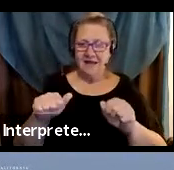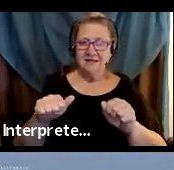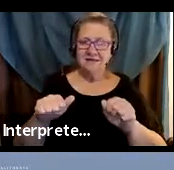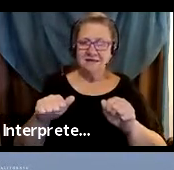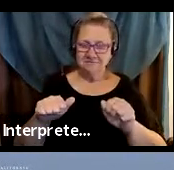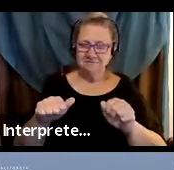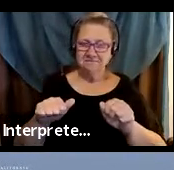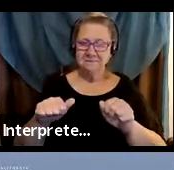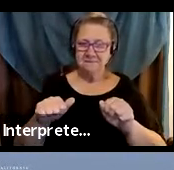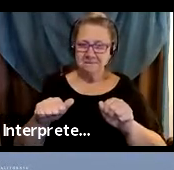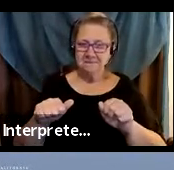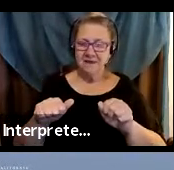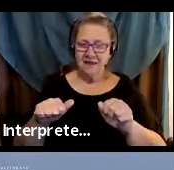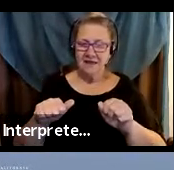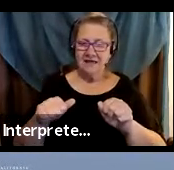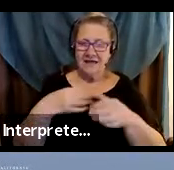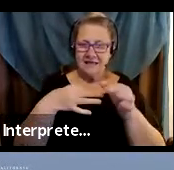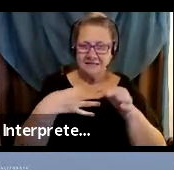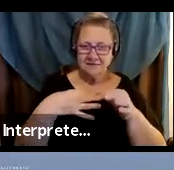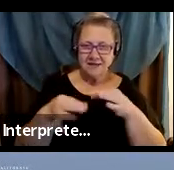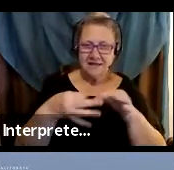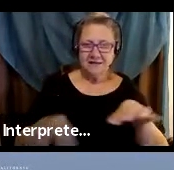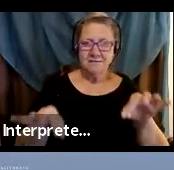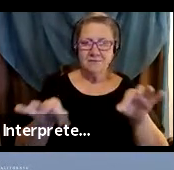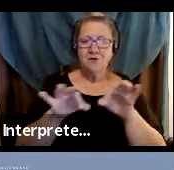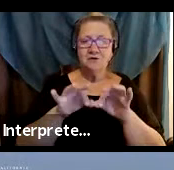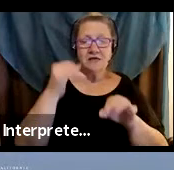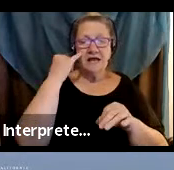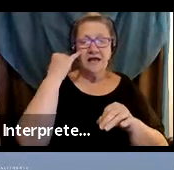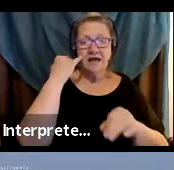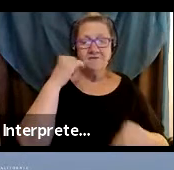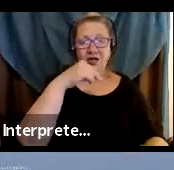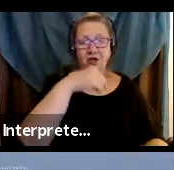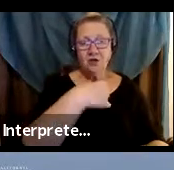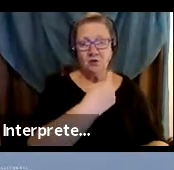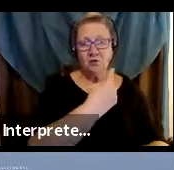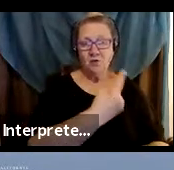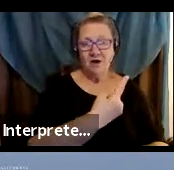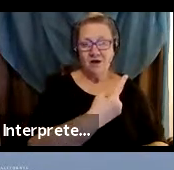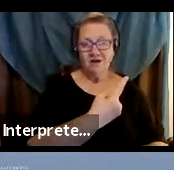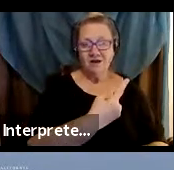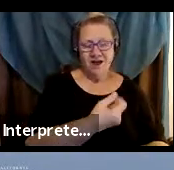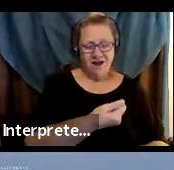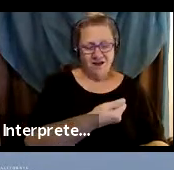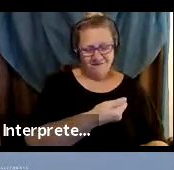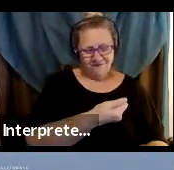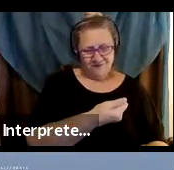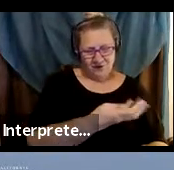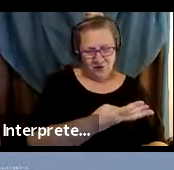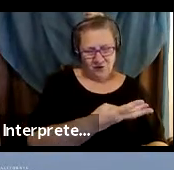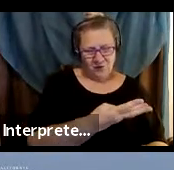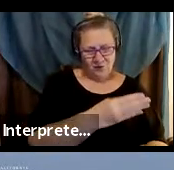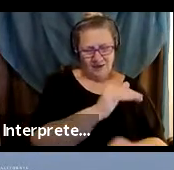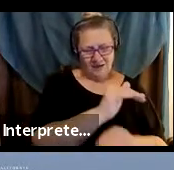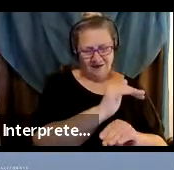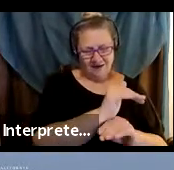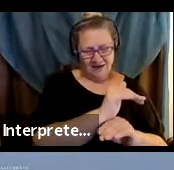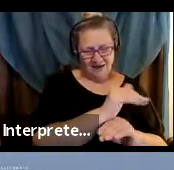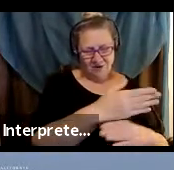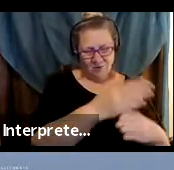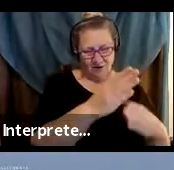in Q1 you have way fewer evening and weekend hours for working